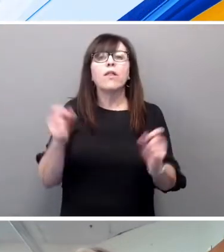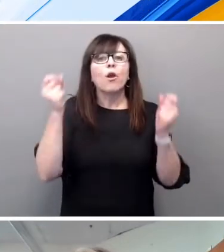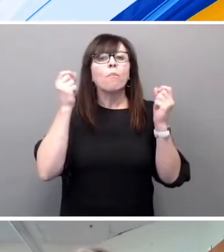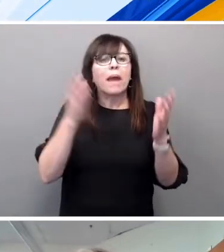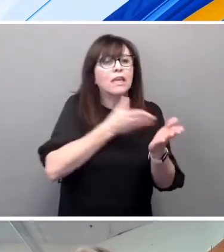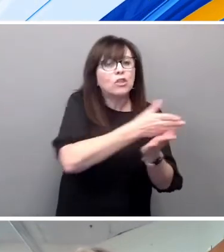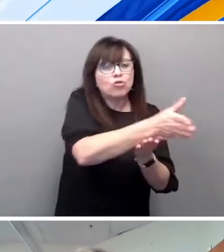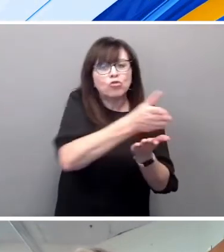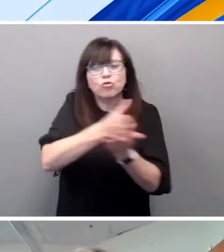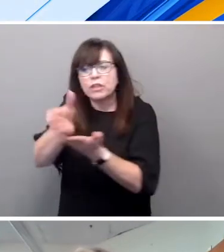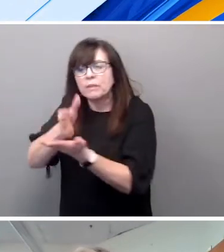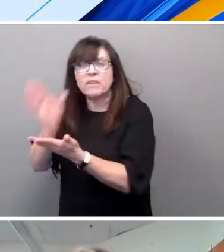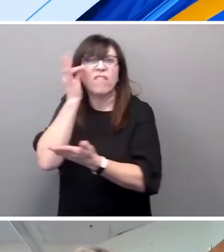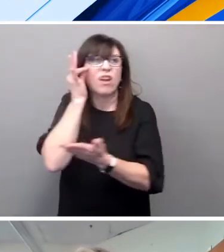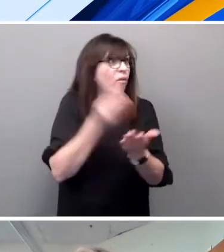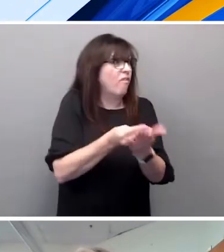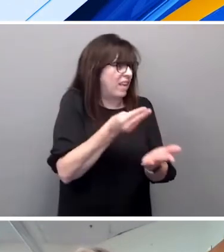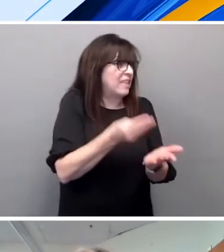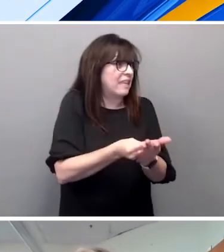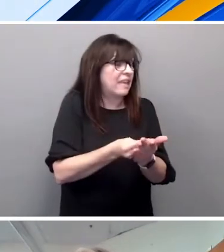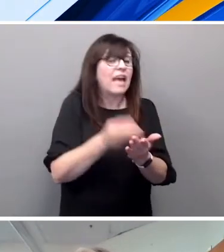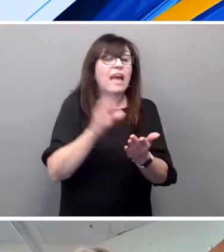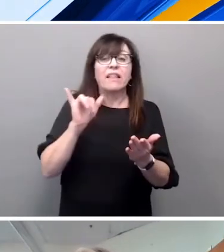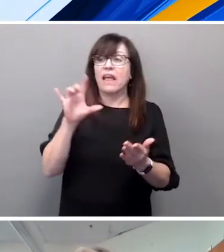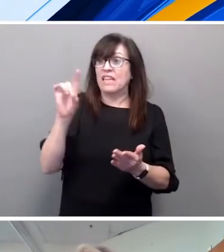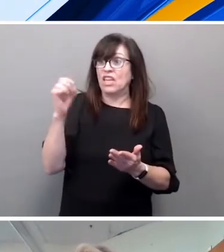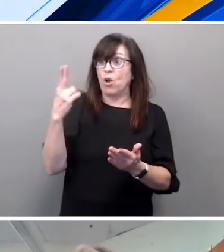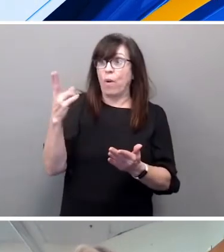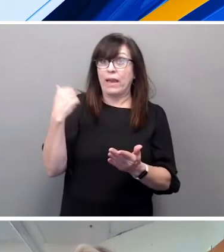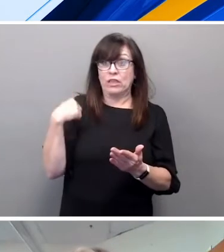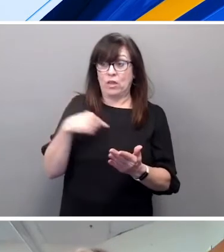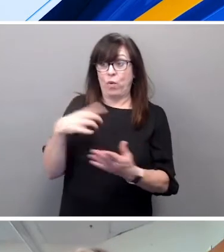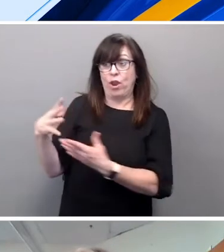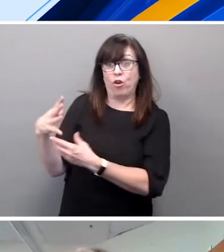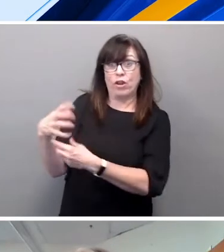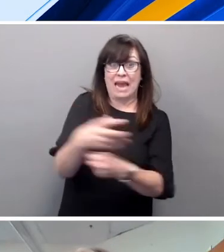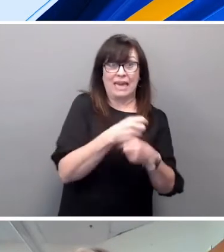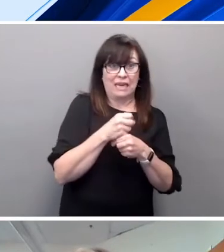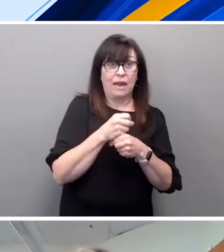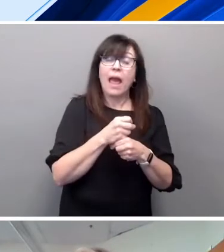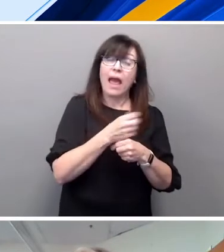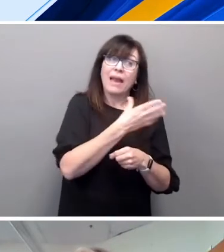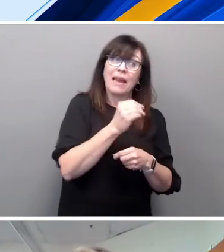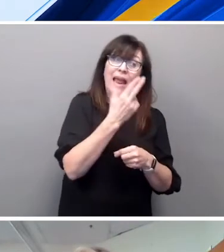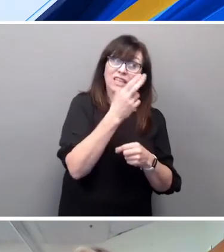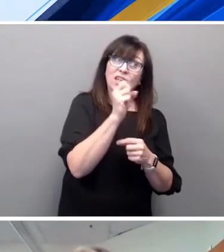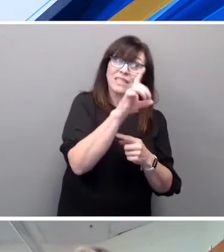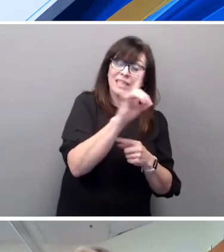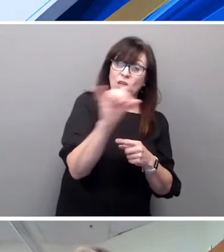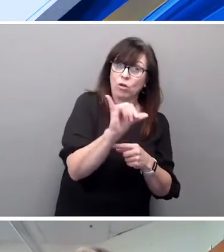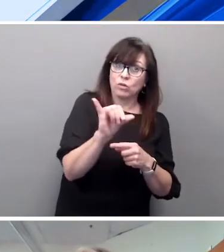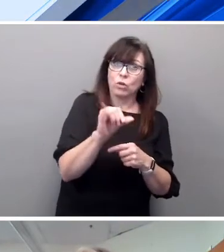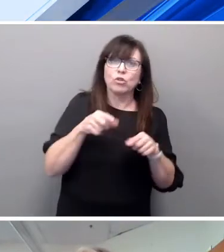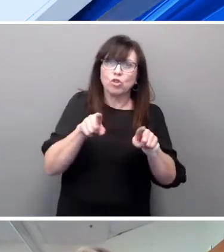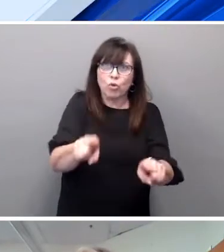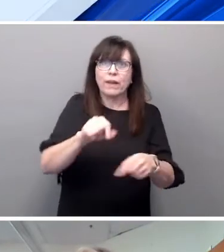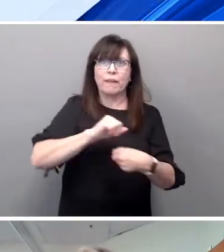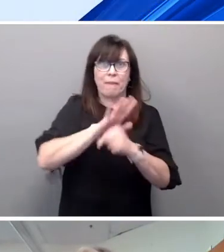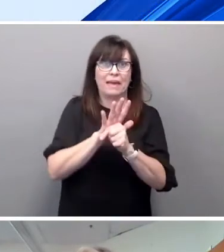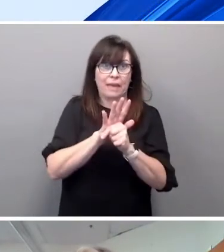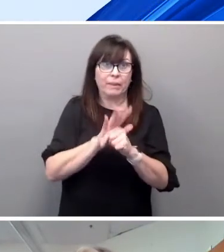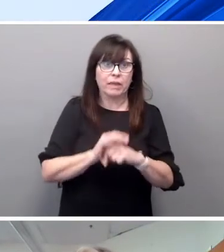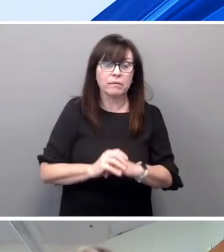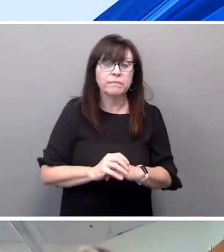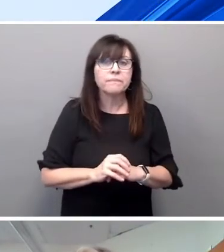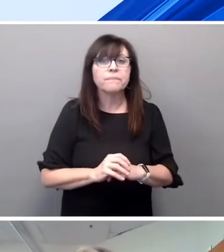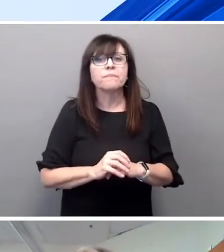federal funding that DOH is getting, and HSD for that matter as well, during this pandemic. The